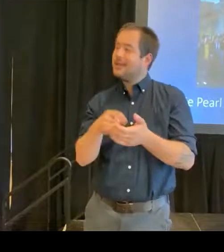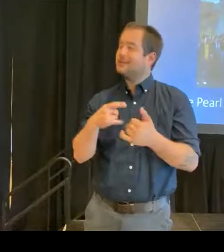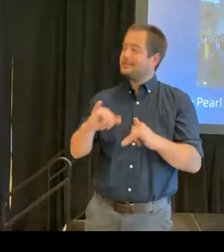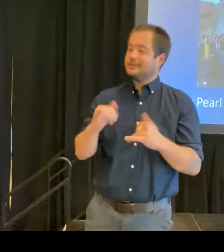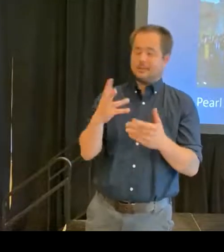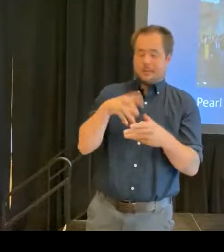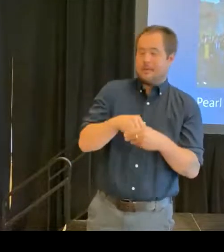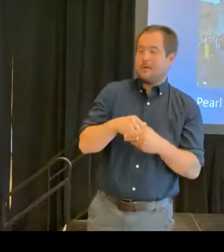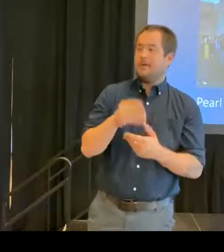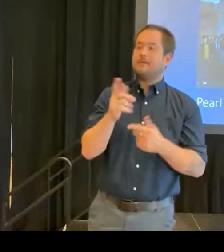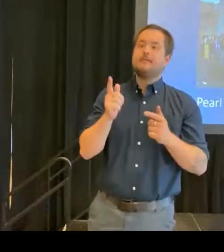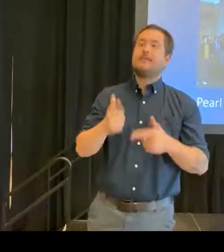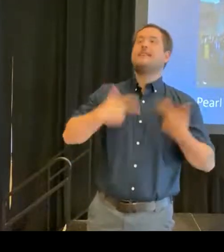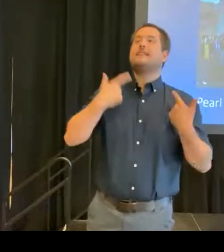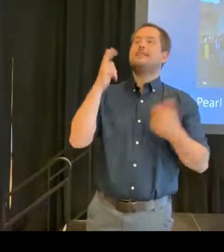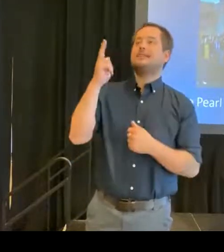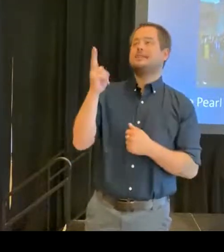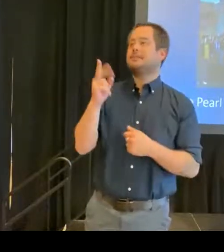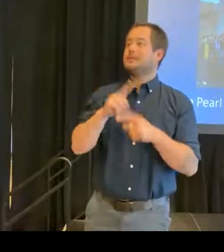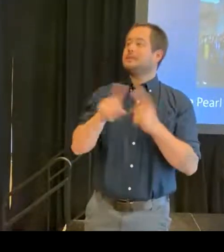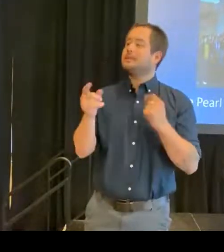still enjoy your life?